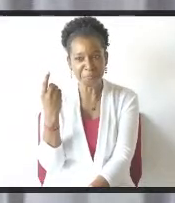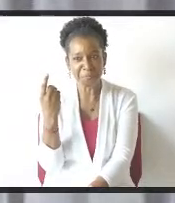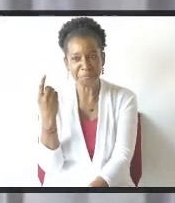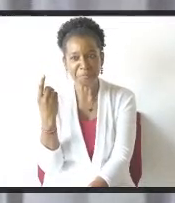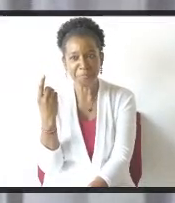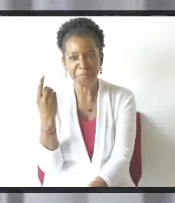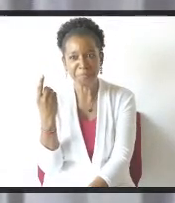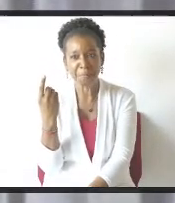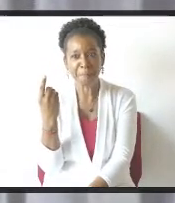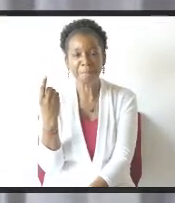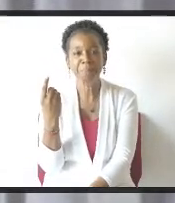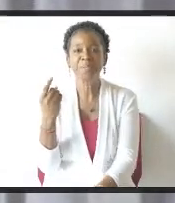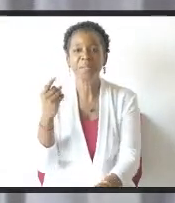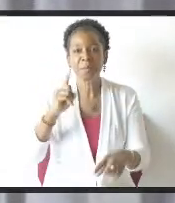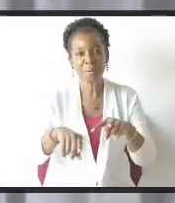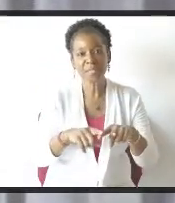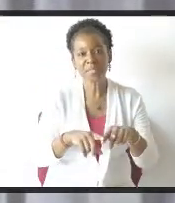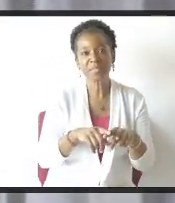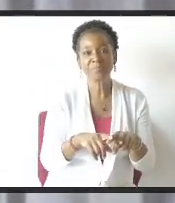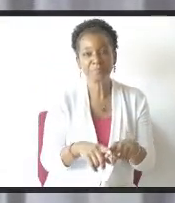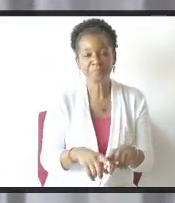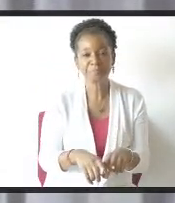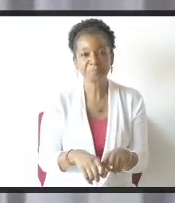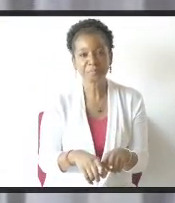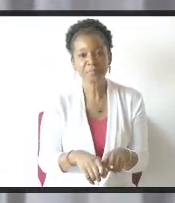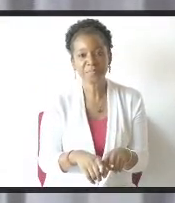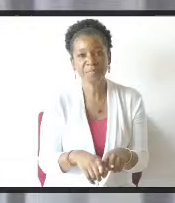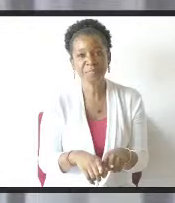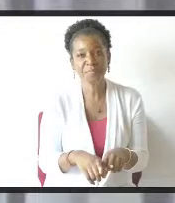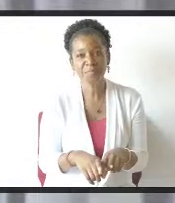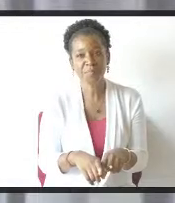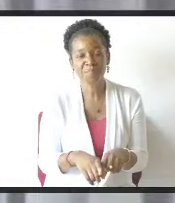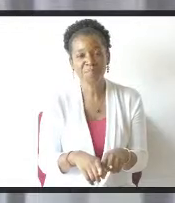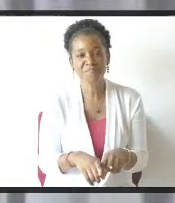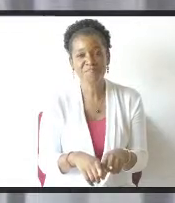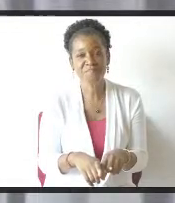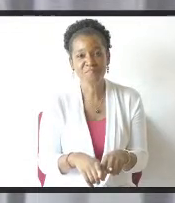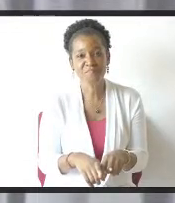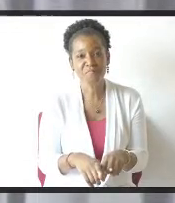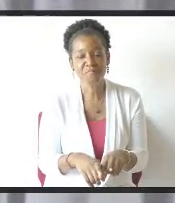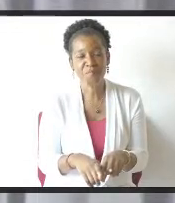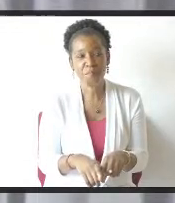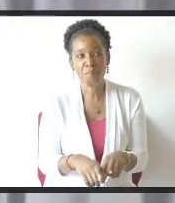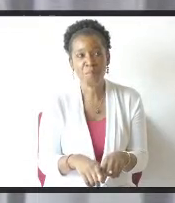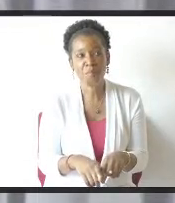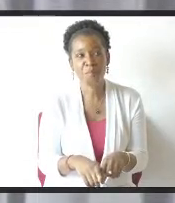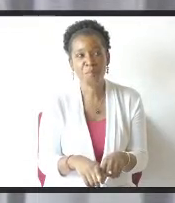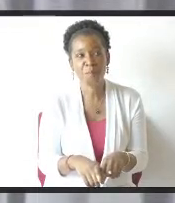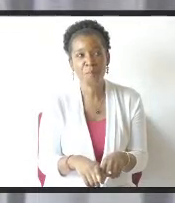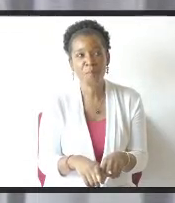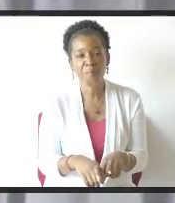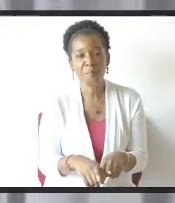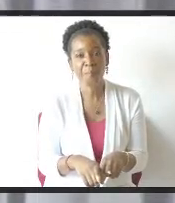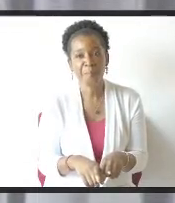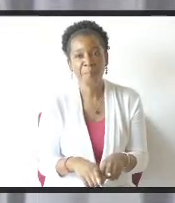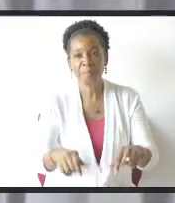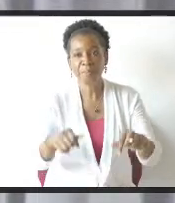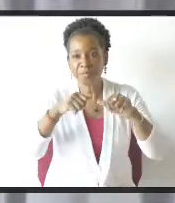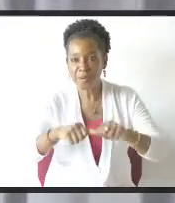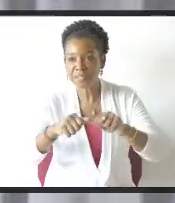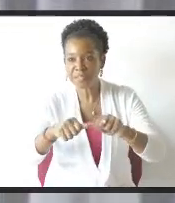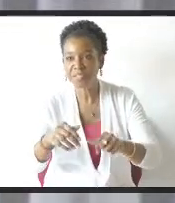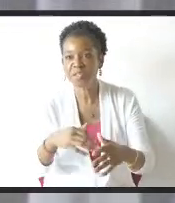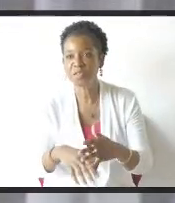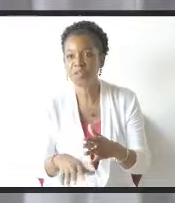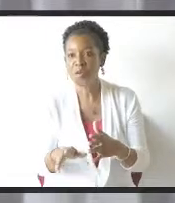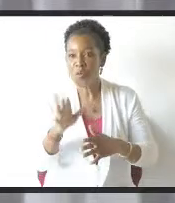Born again. He cannot even see, much less to enter the kingdom of God.